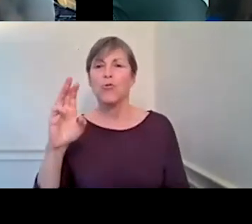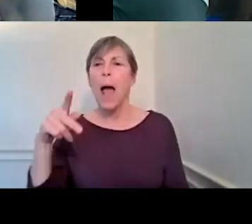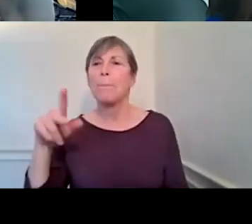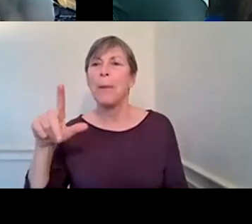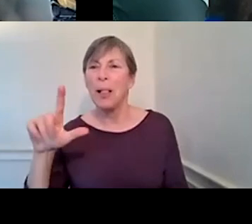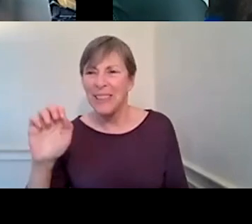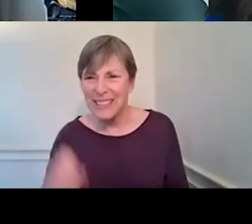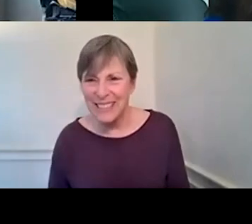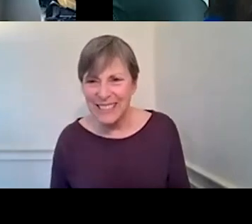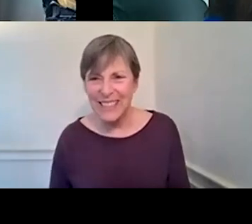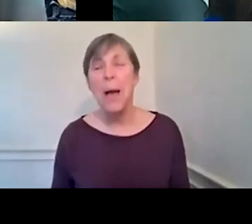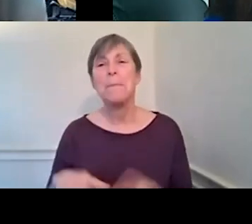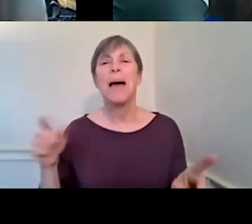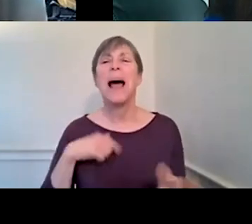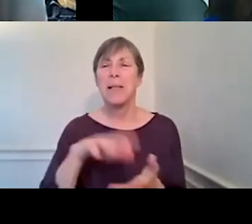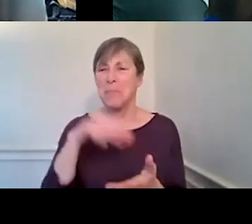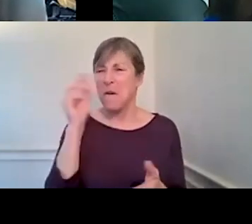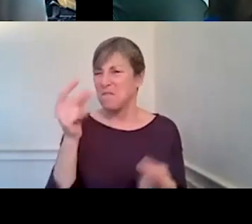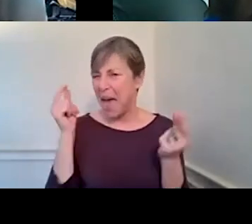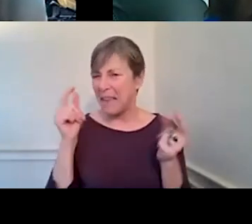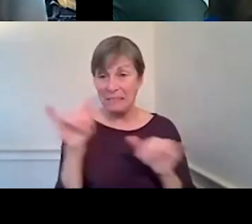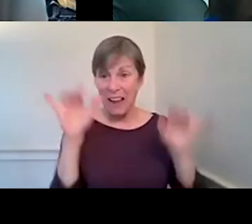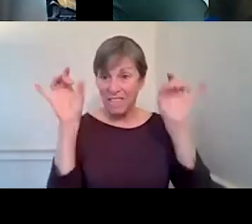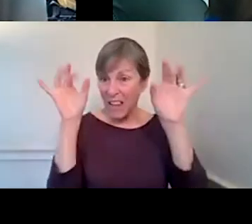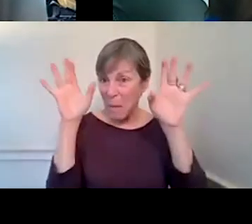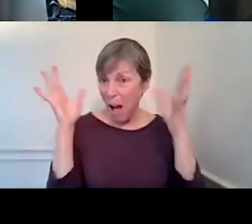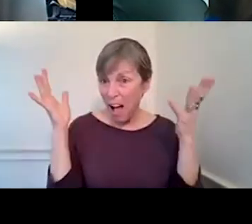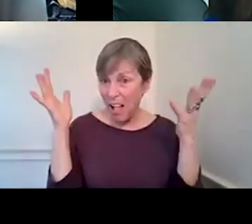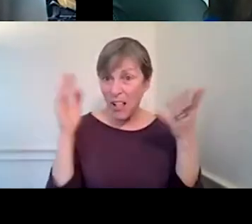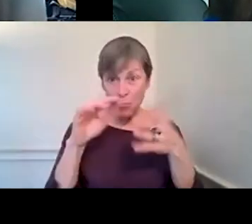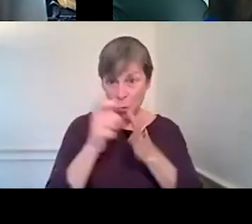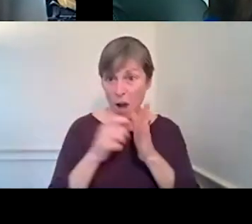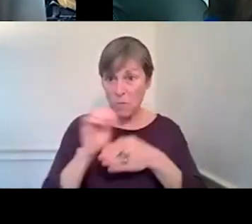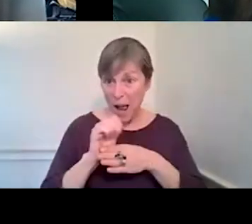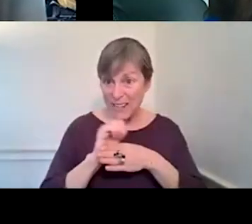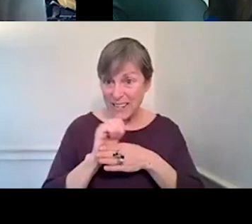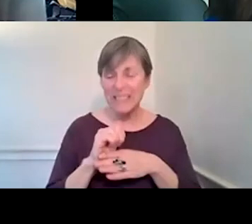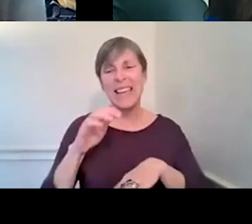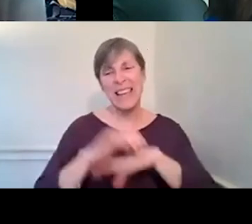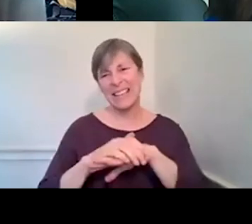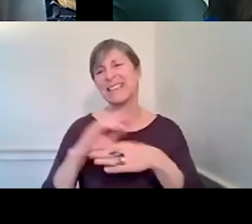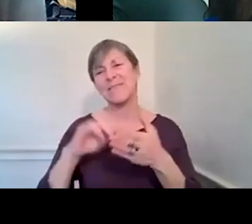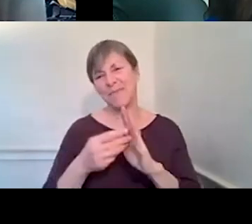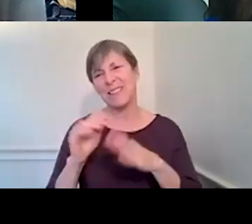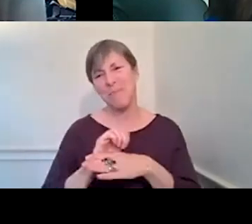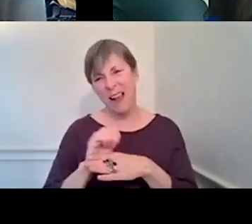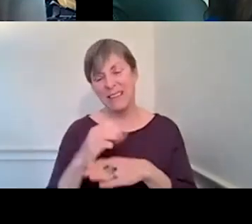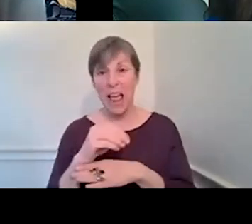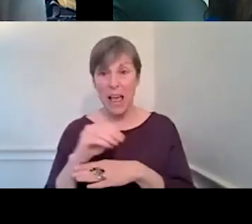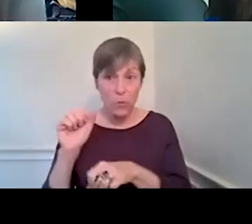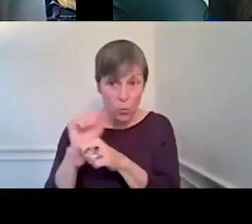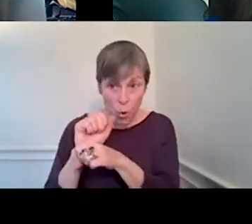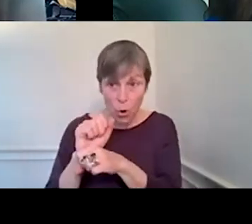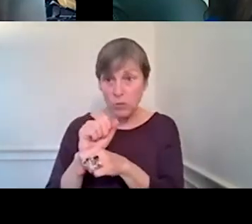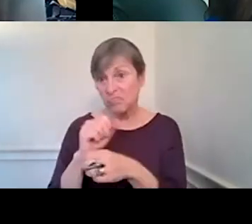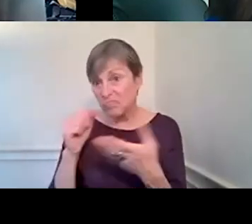like volleyball, it's nothing more than practice. Get the techniques, right?